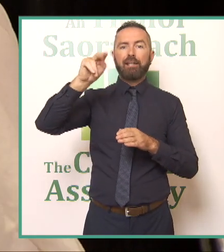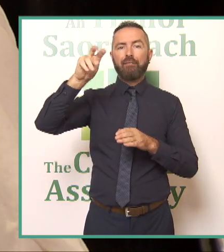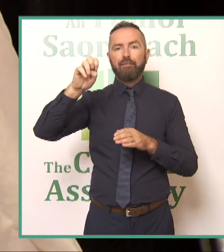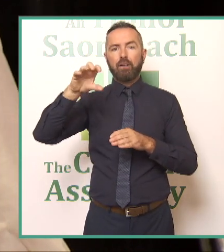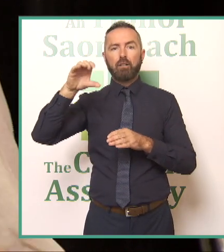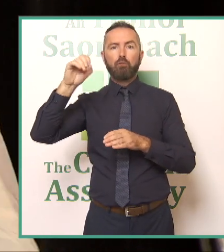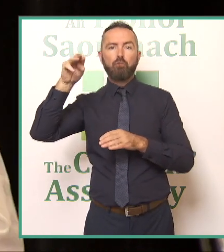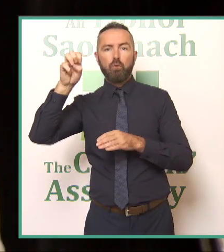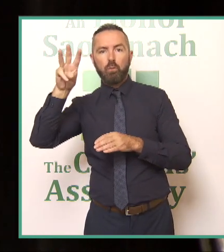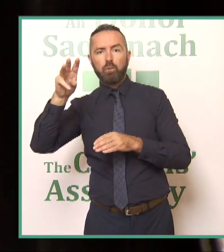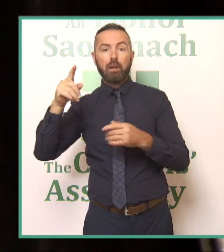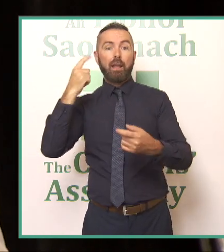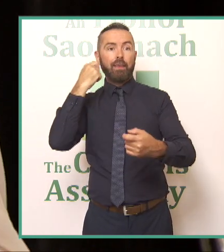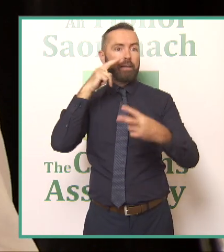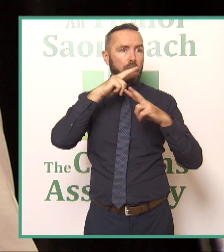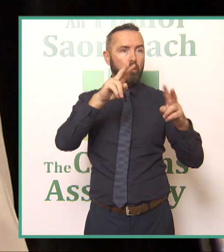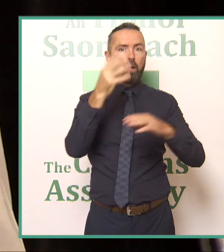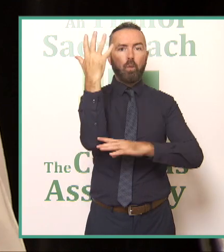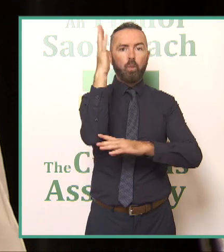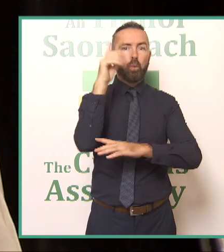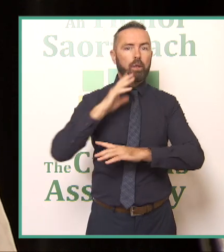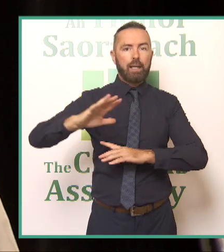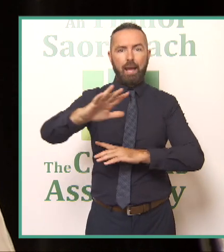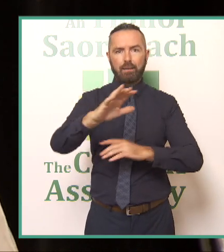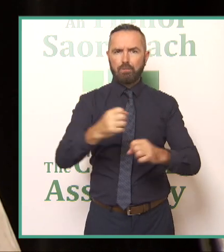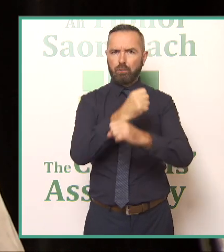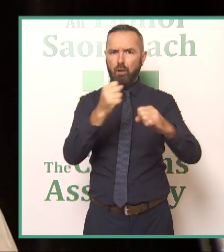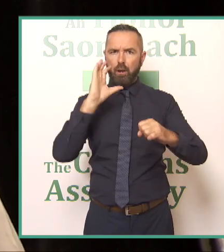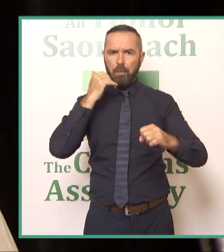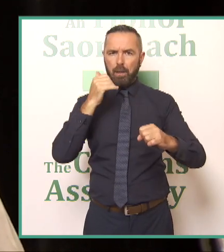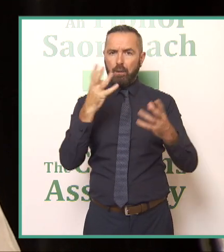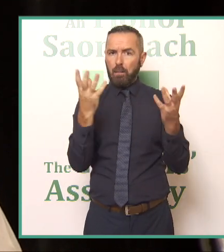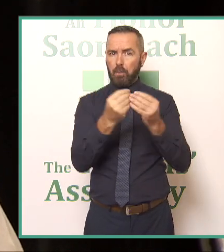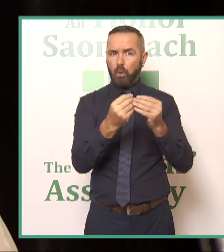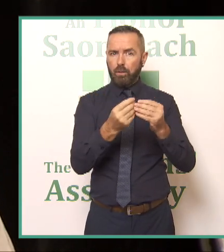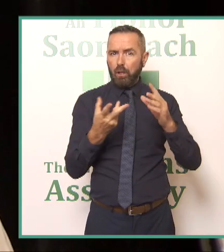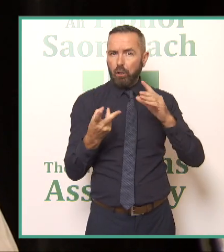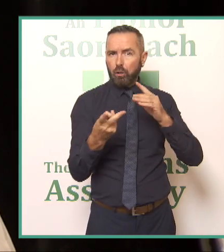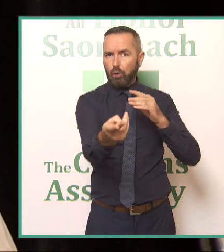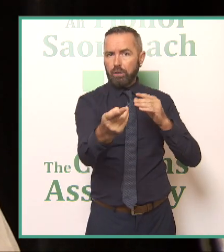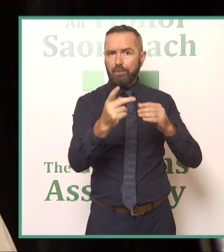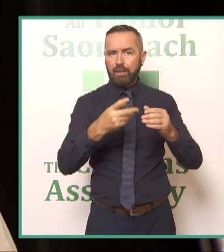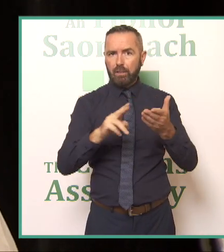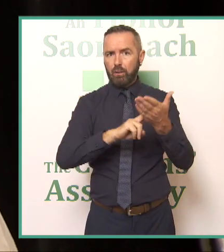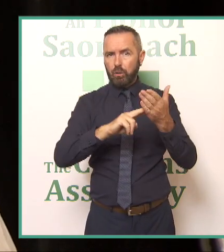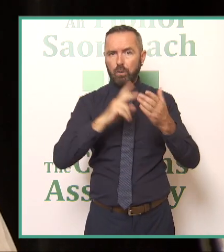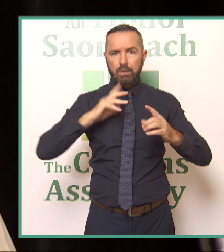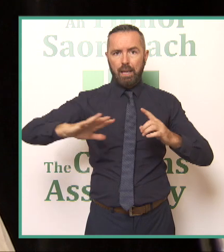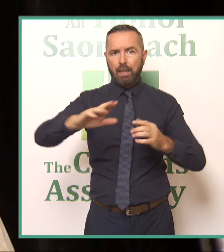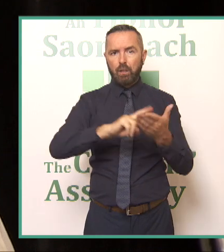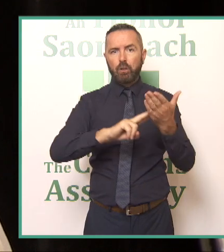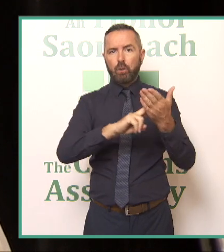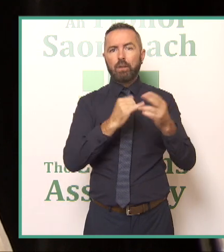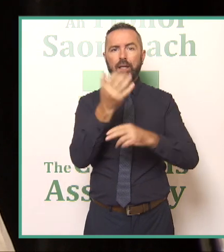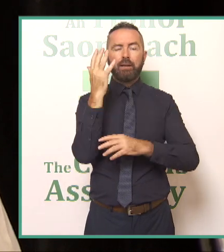at woodland. Woodland is very prominent in the material because woodland is both cultivated land, it's land which is used